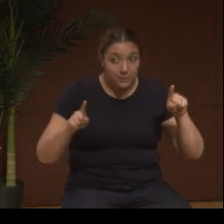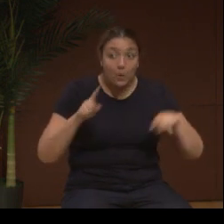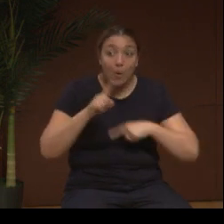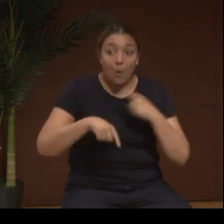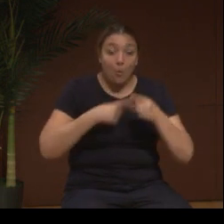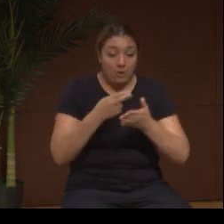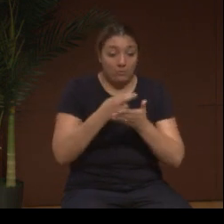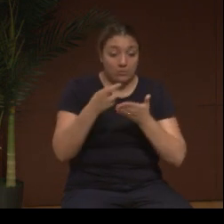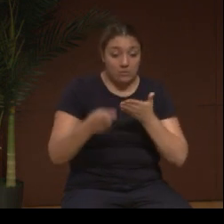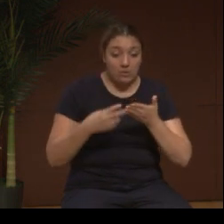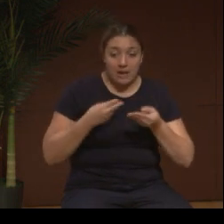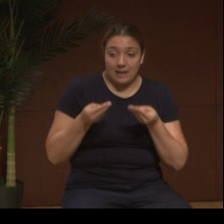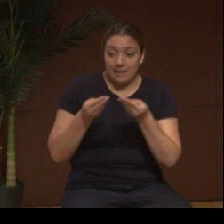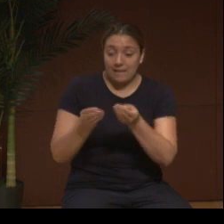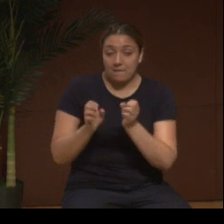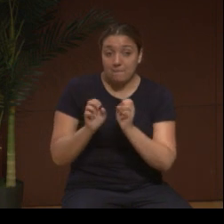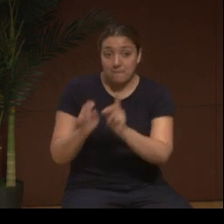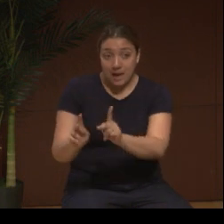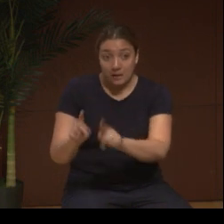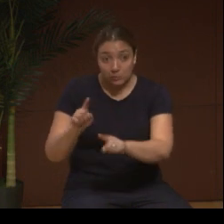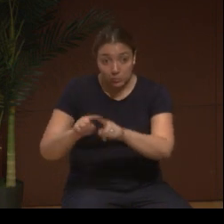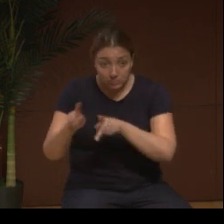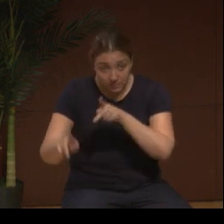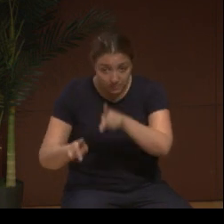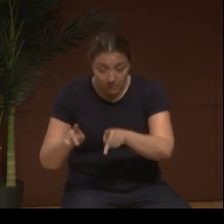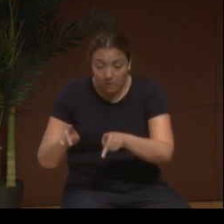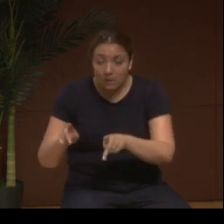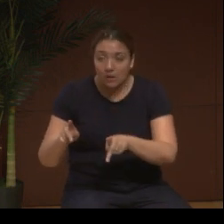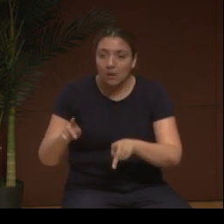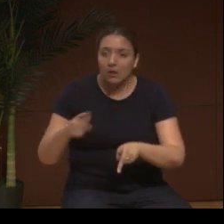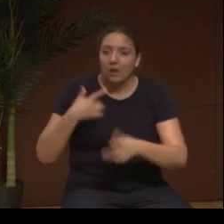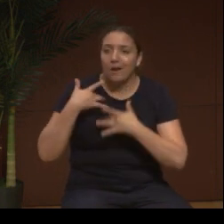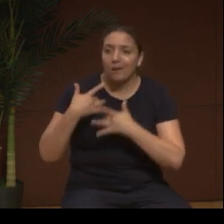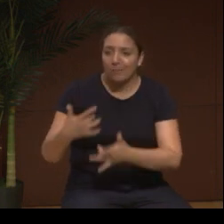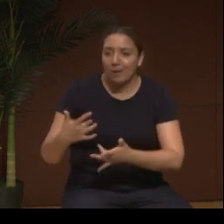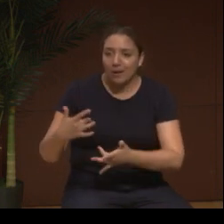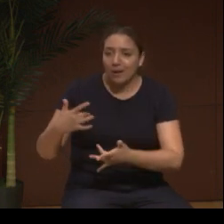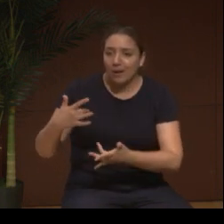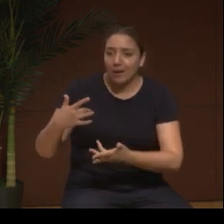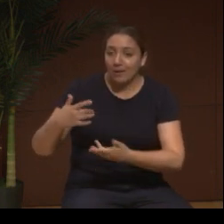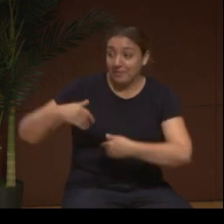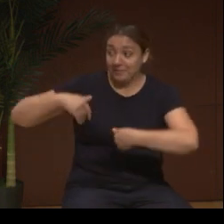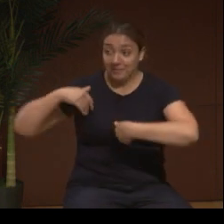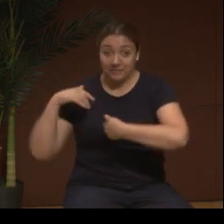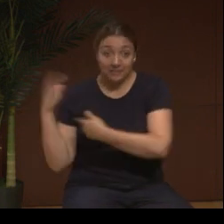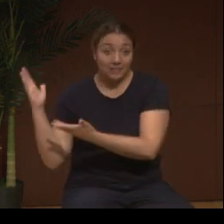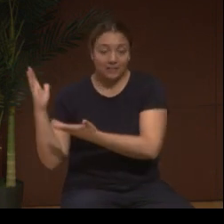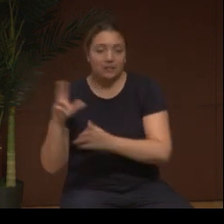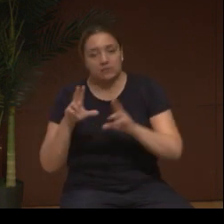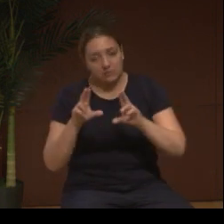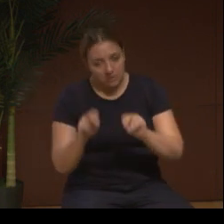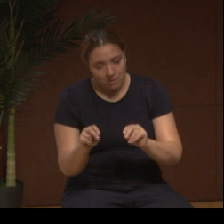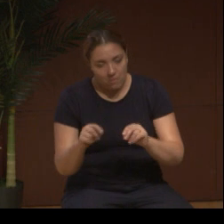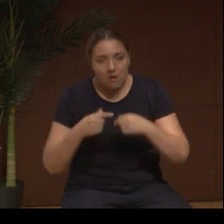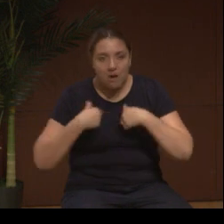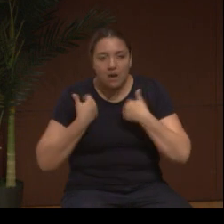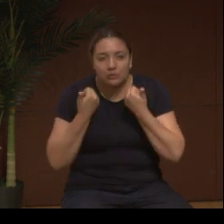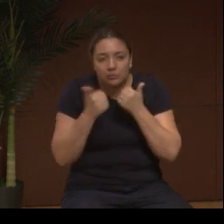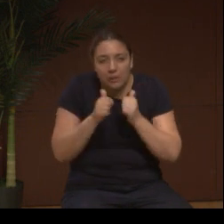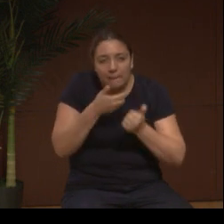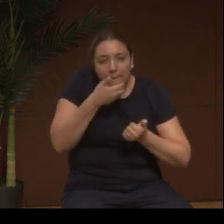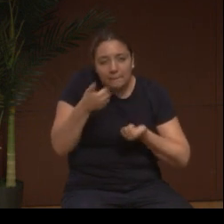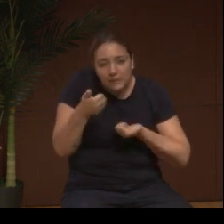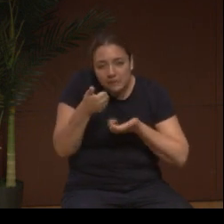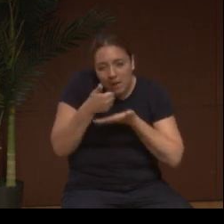back to study participants, I don't necessarily give it to them in this form, but I do my very best to help them